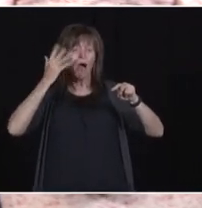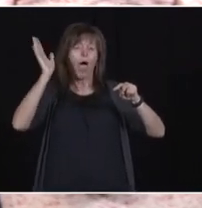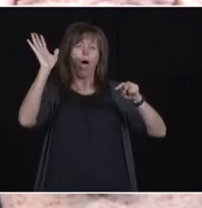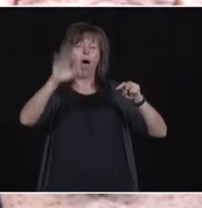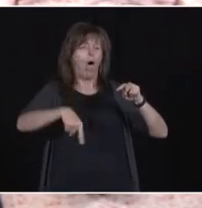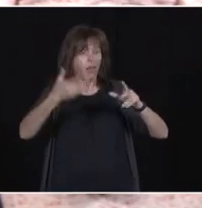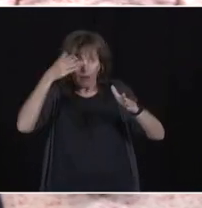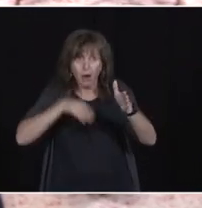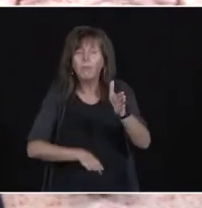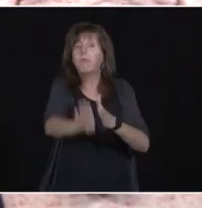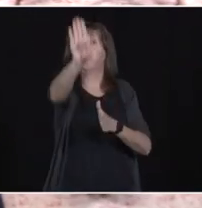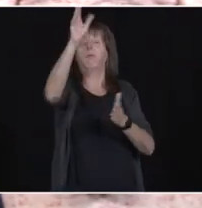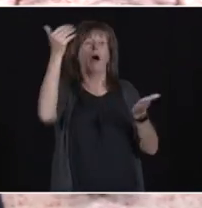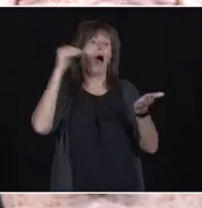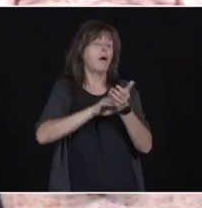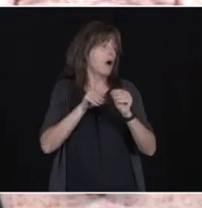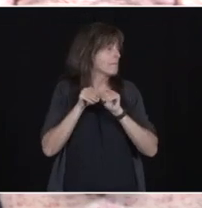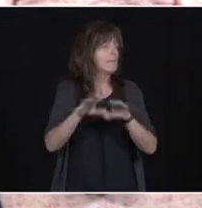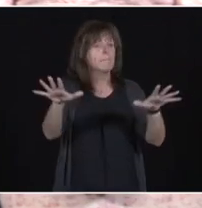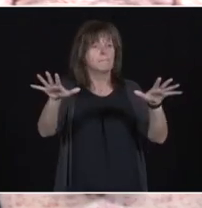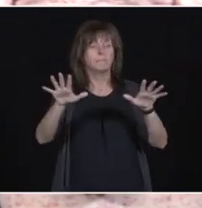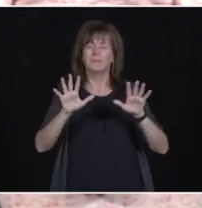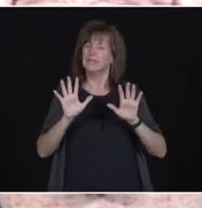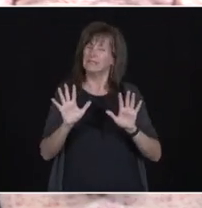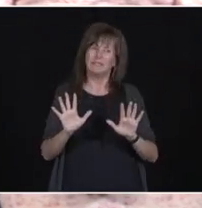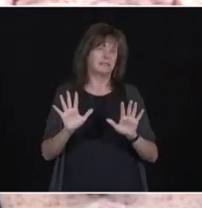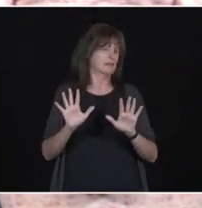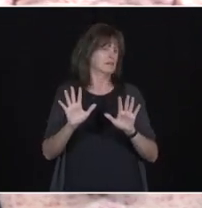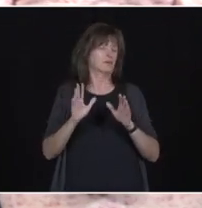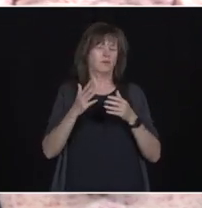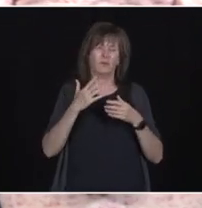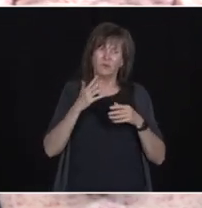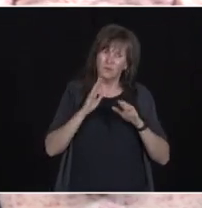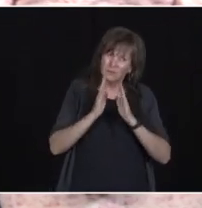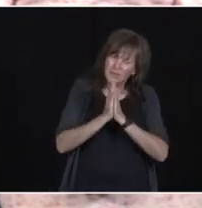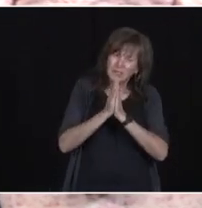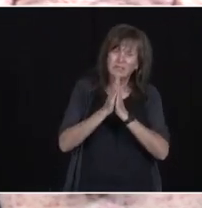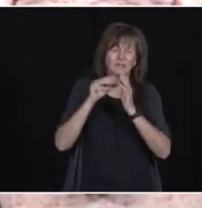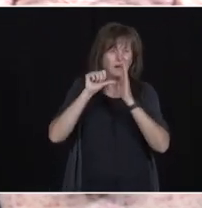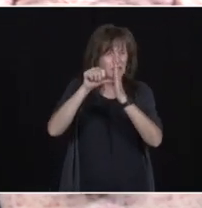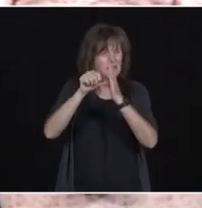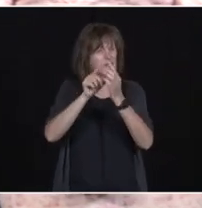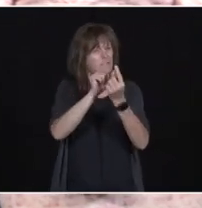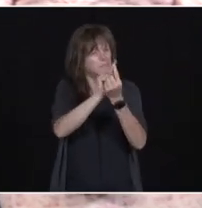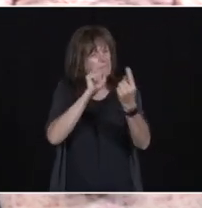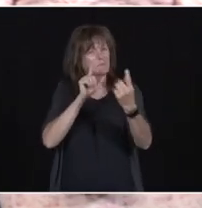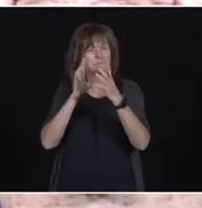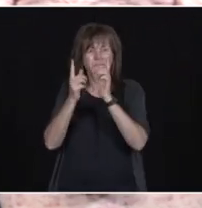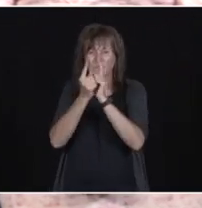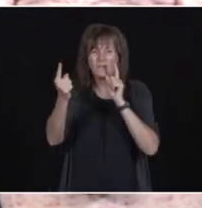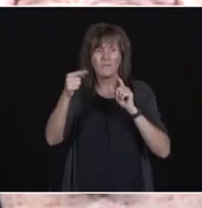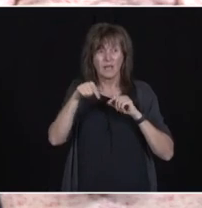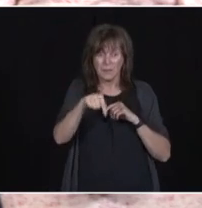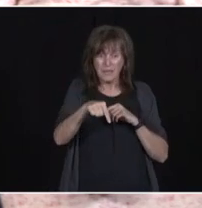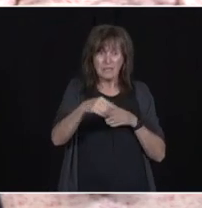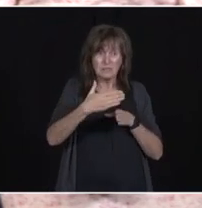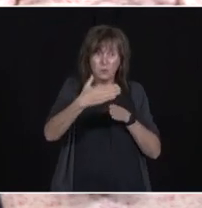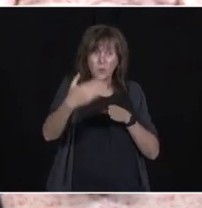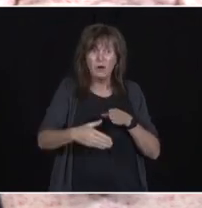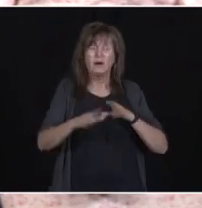And continue practicing social distance. I emphasize, do not have parties. Do not have these big